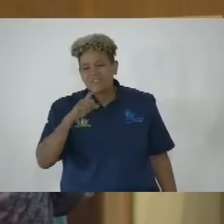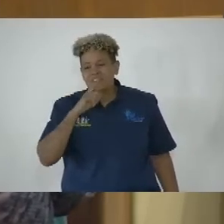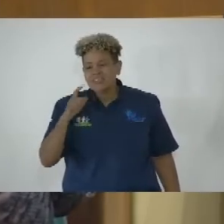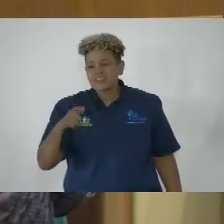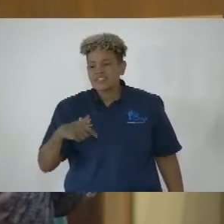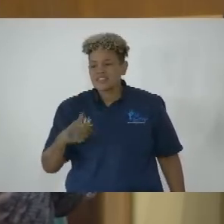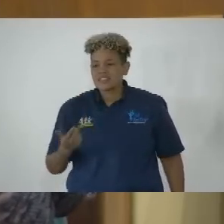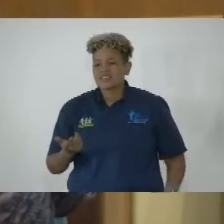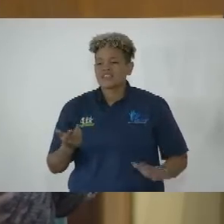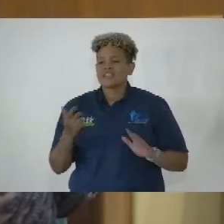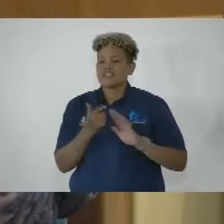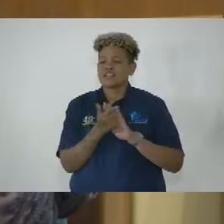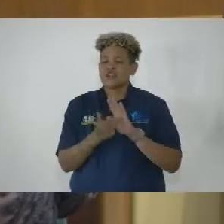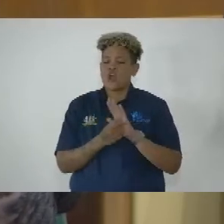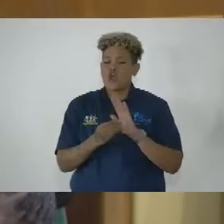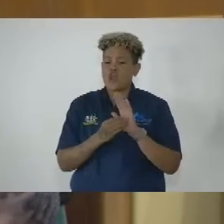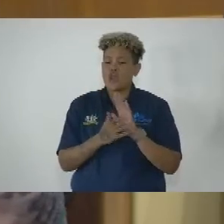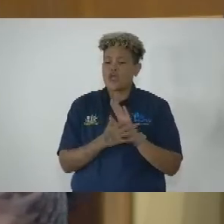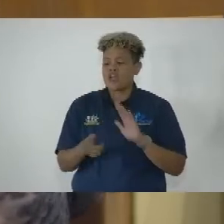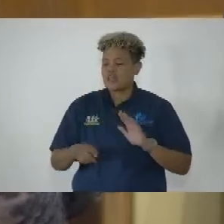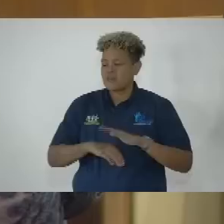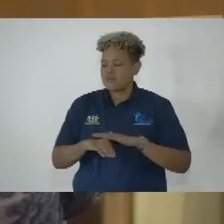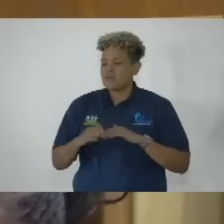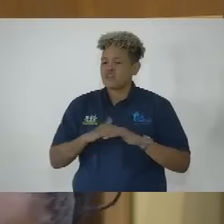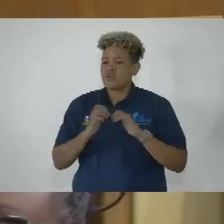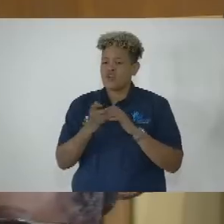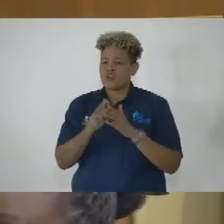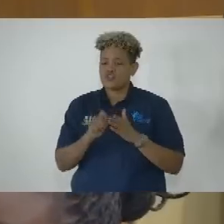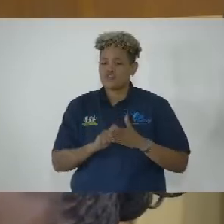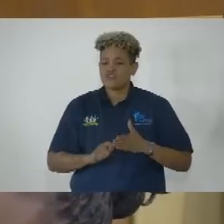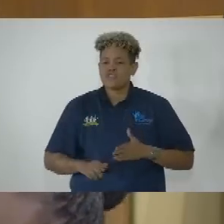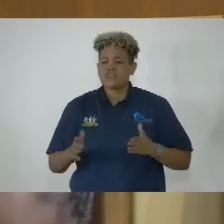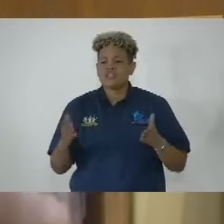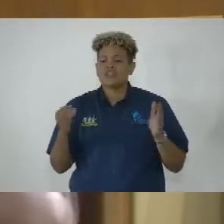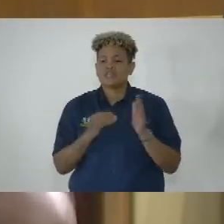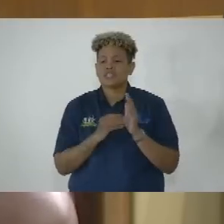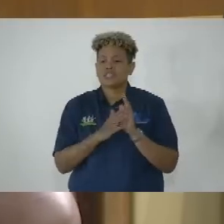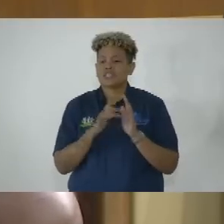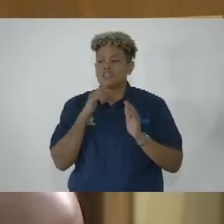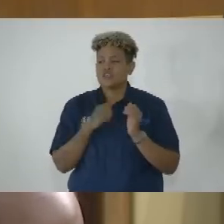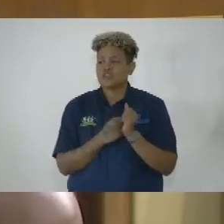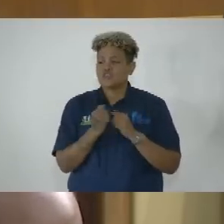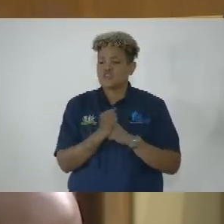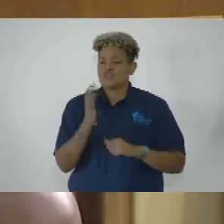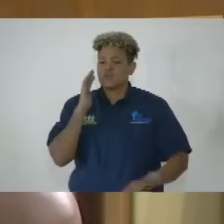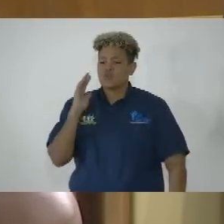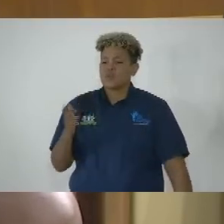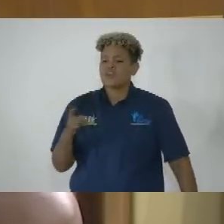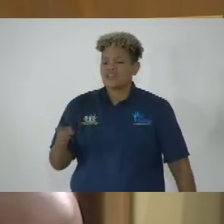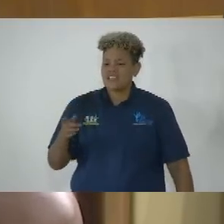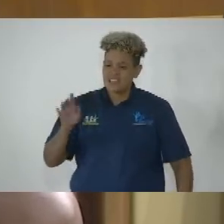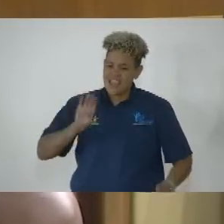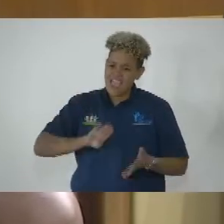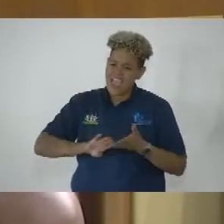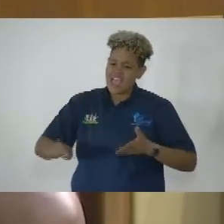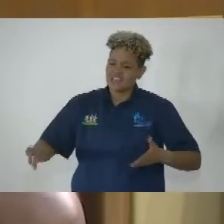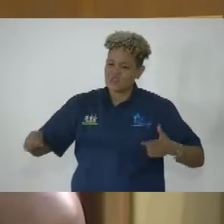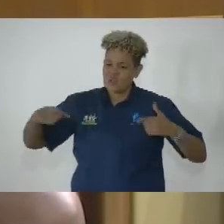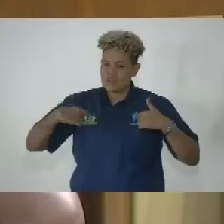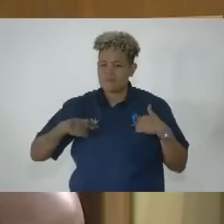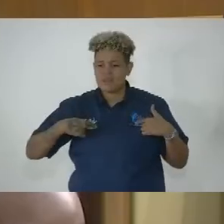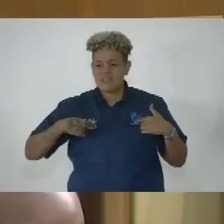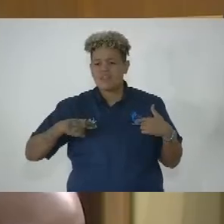law, this piece of legislation, based on how it is worded and structured, would exclude